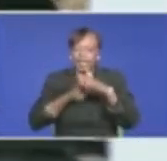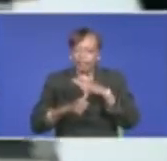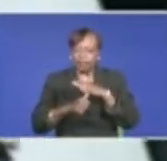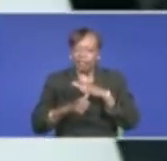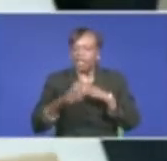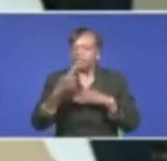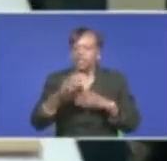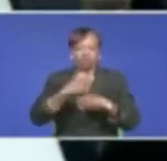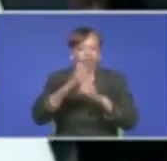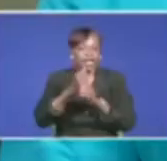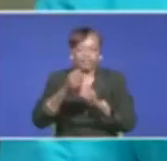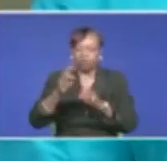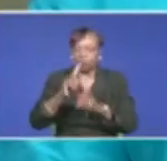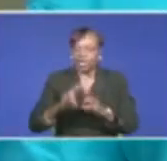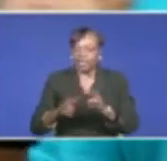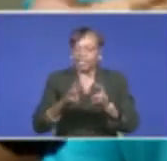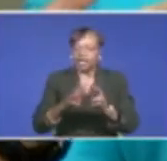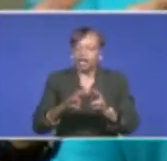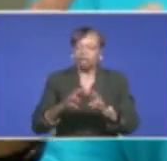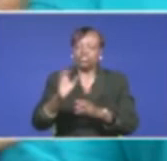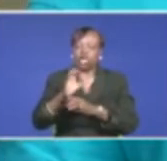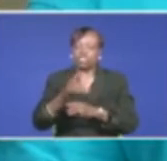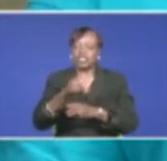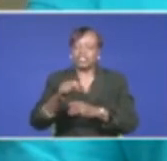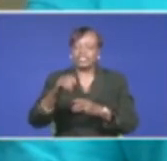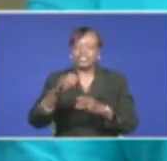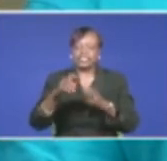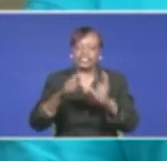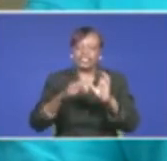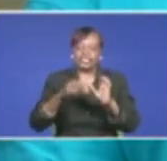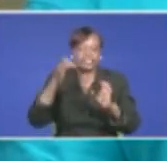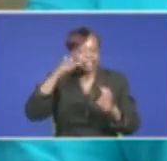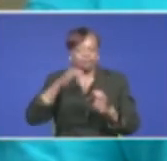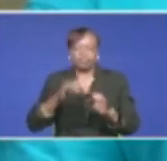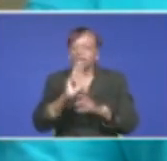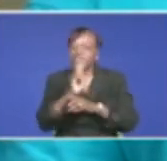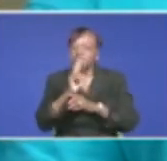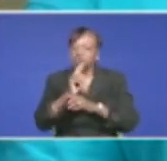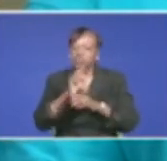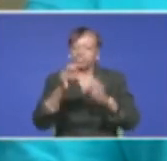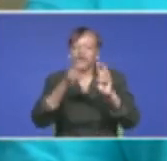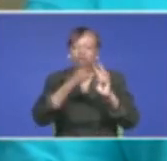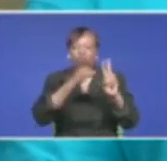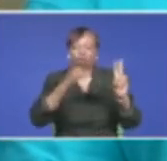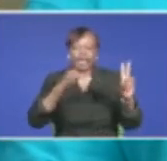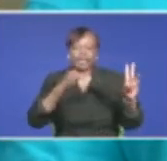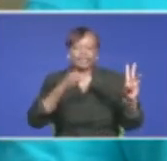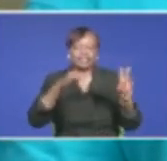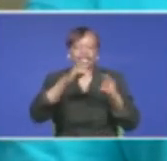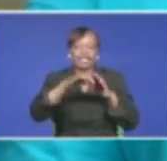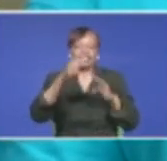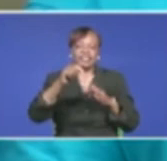to charge those cell phones. And also you would have seen wires they use for charging in the ceiling where the